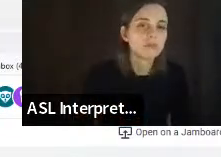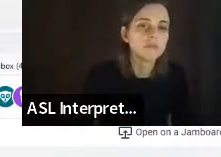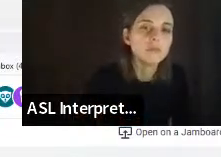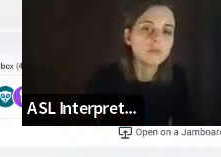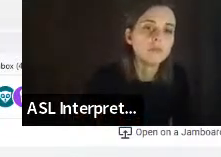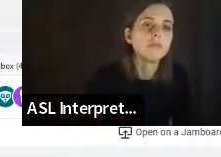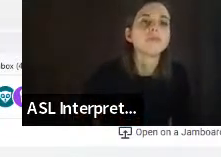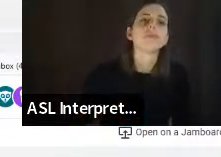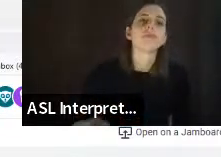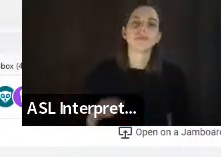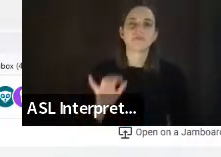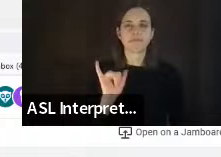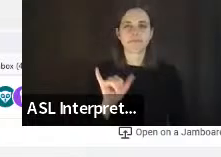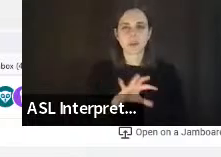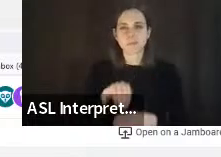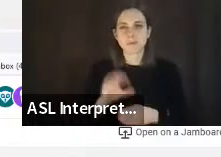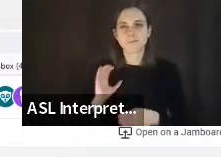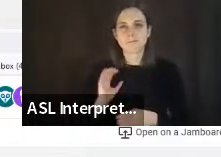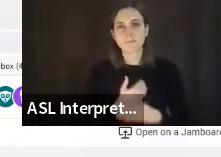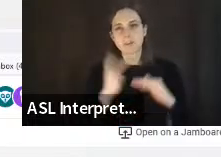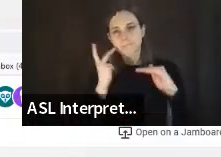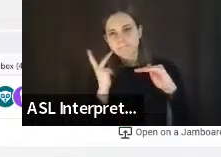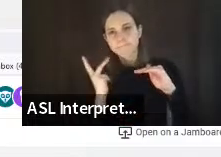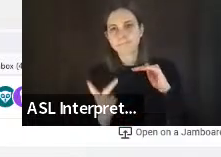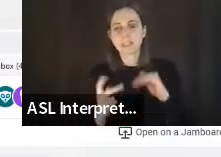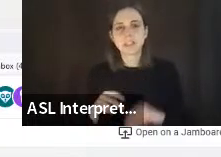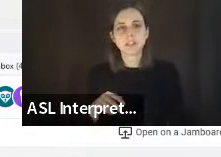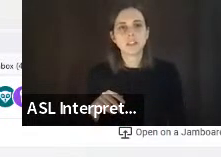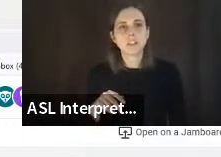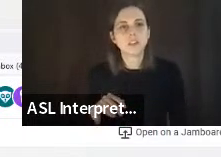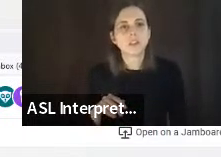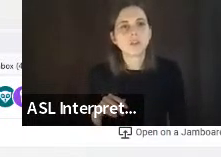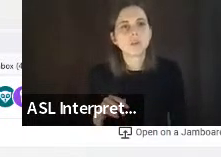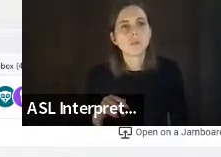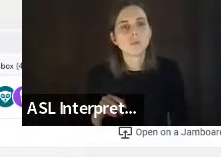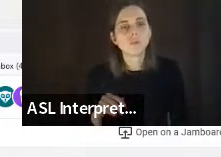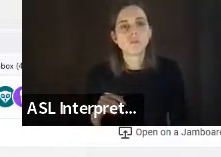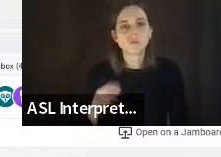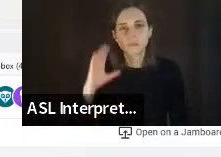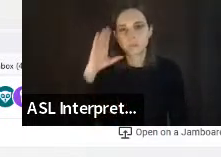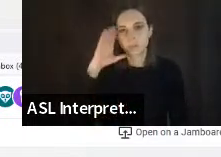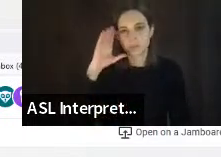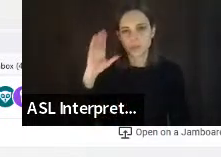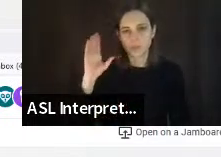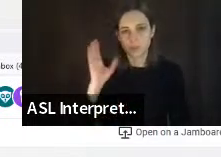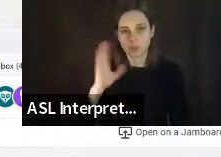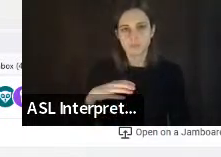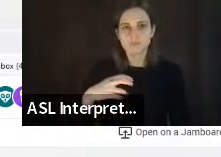And we know that the demand for transit is high.